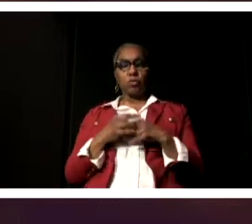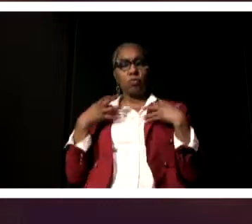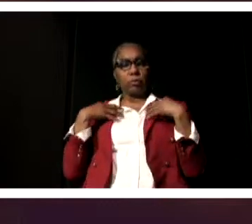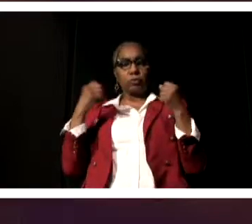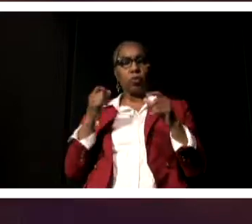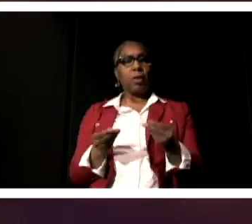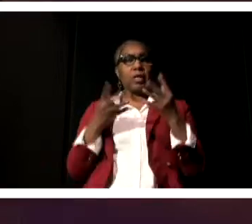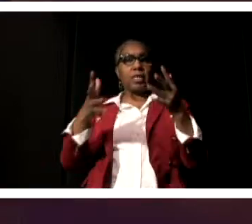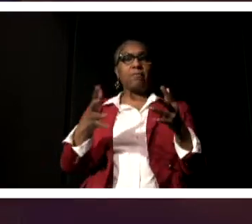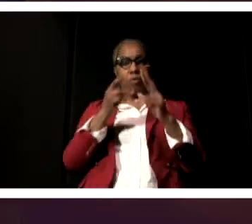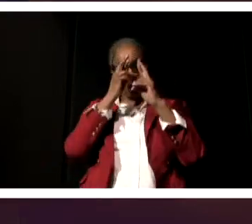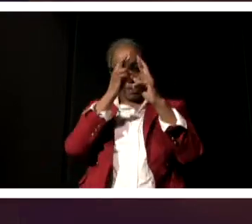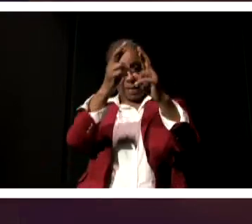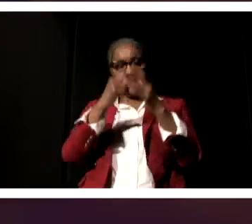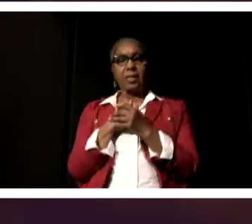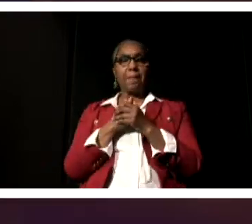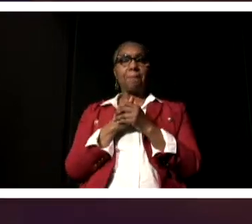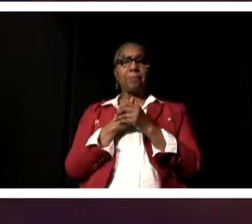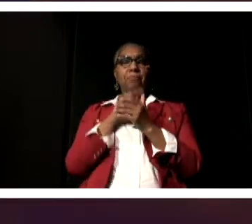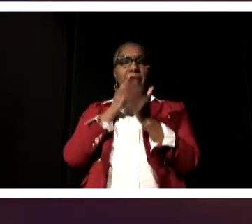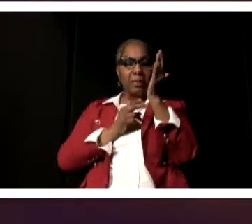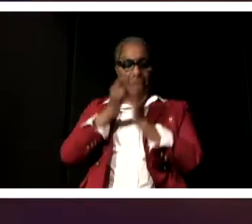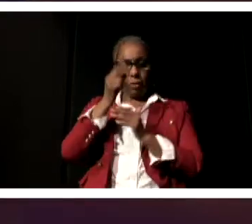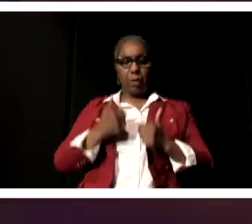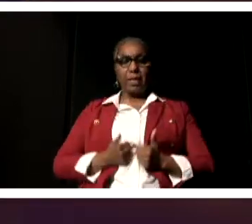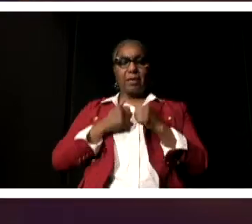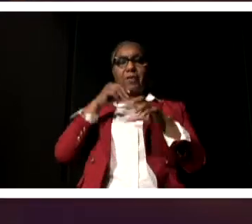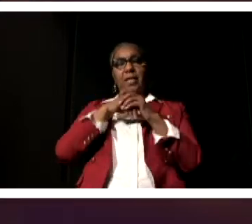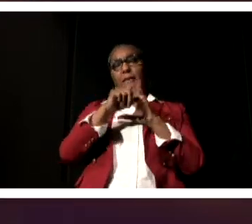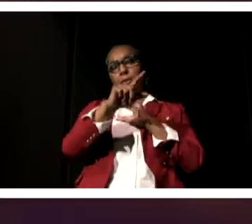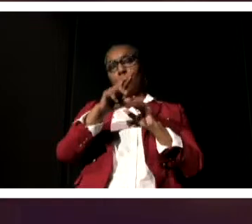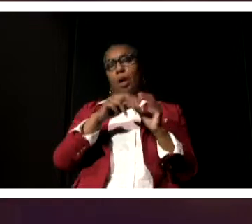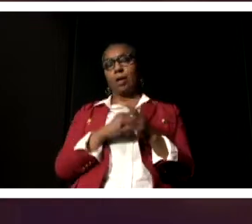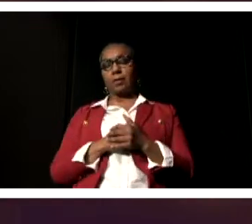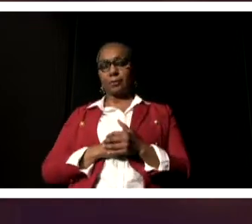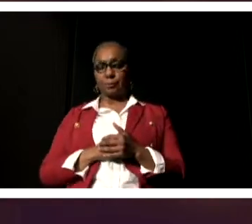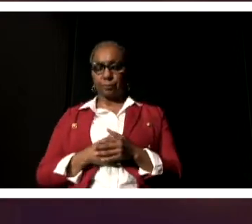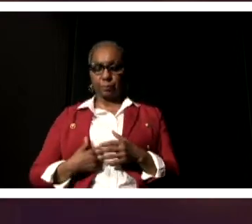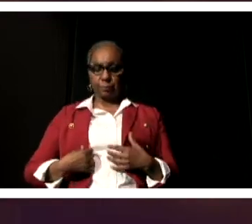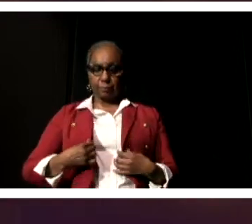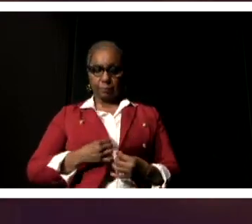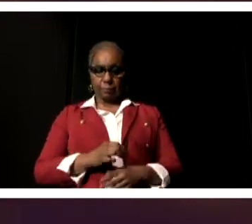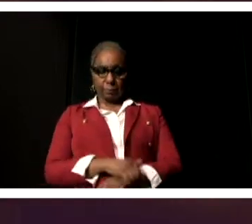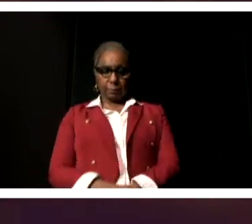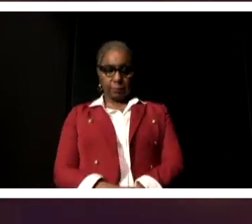dignity and integrity to living in Little Rock.